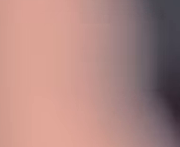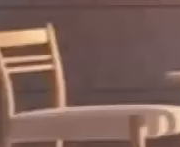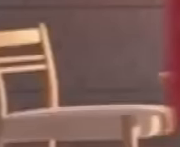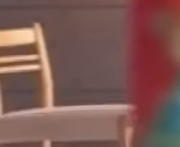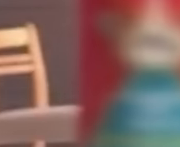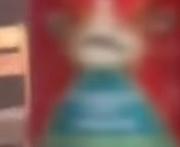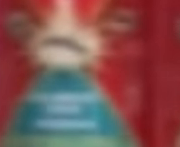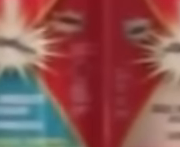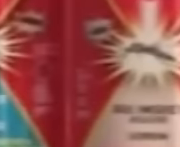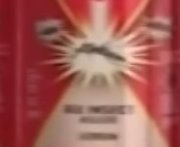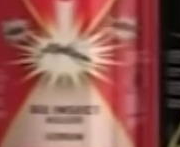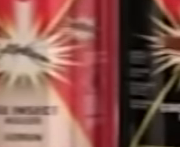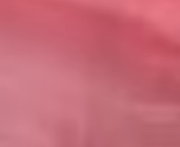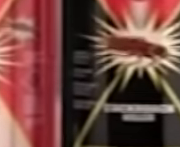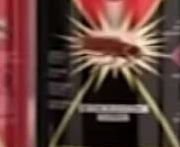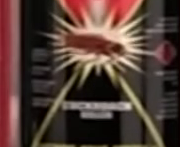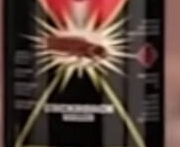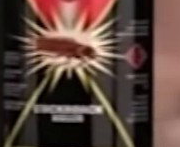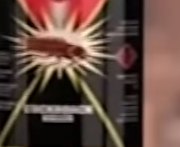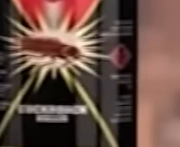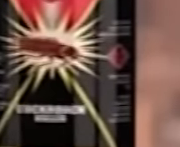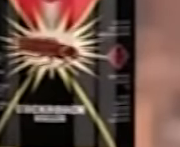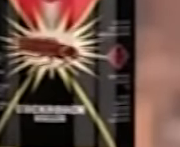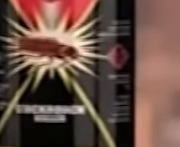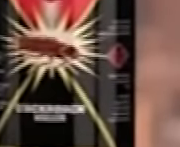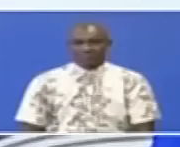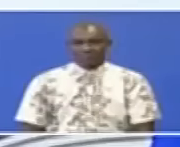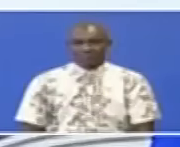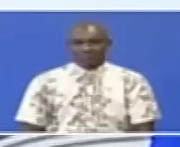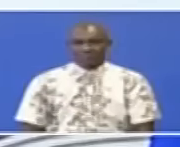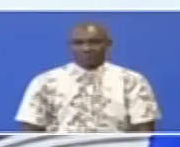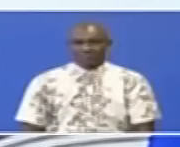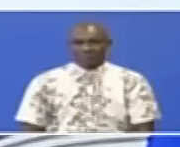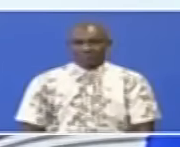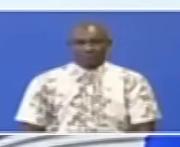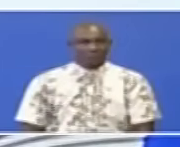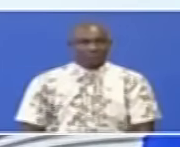Mortin Doom Power Guard kills 100% mosquitoes.